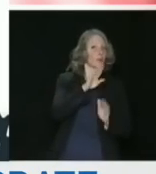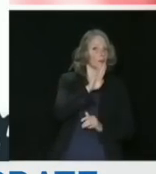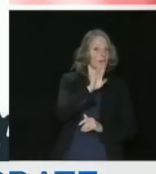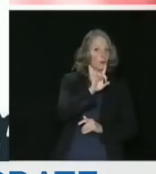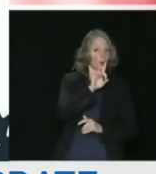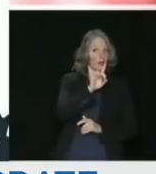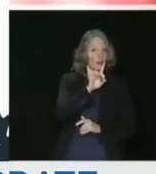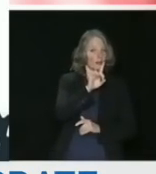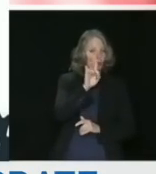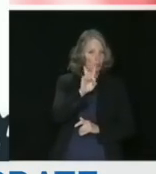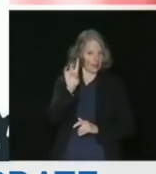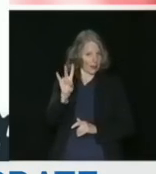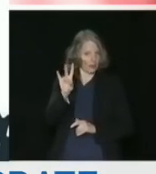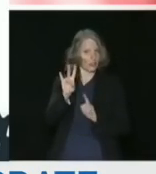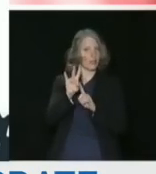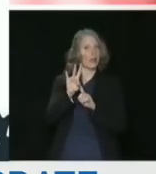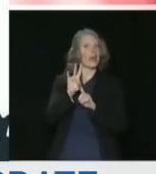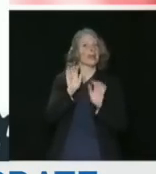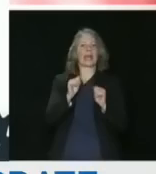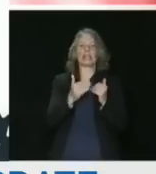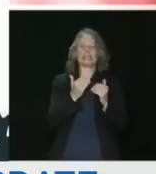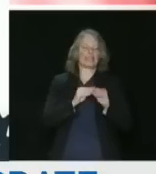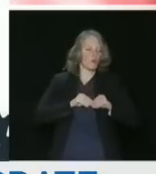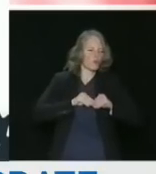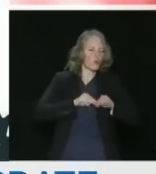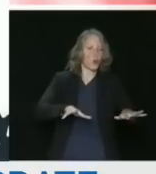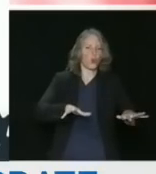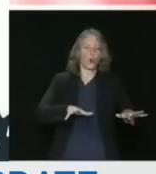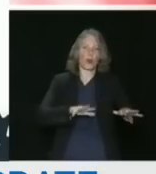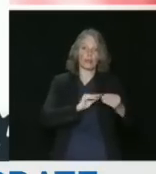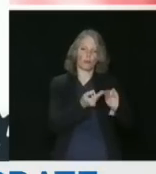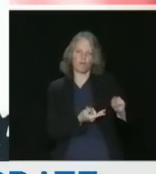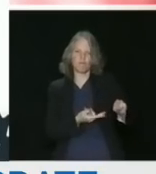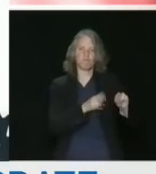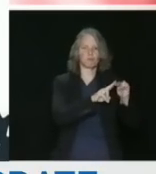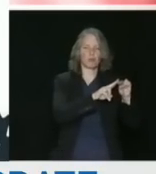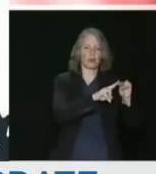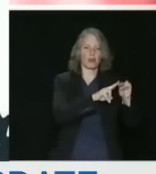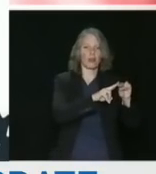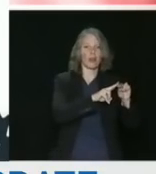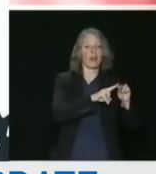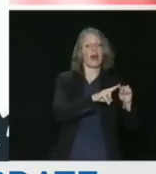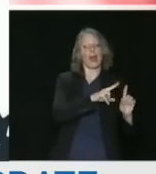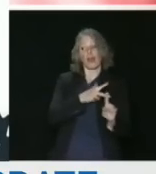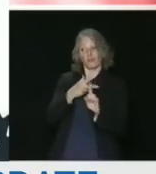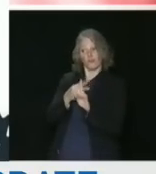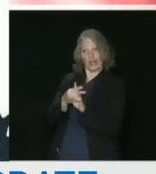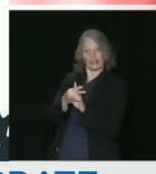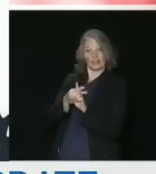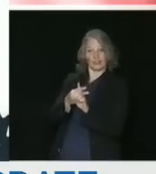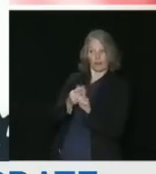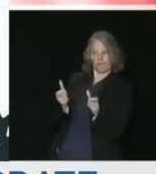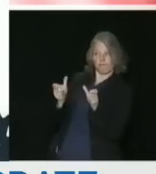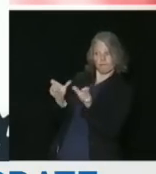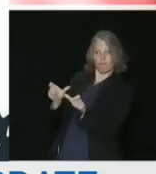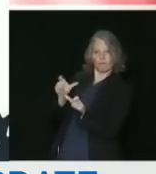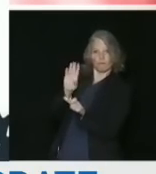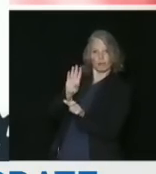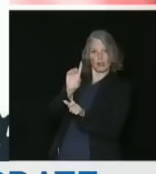B.1.7 can result in a rapid spike of cases, whereas vaccines may be less effective against variants like